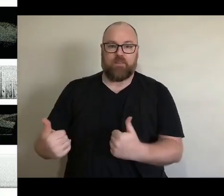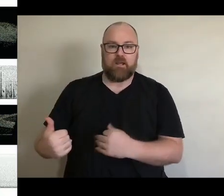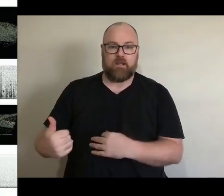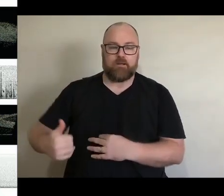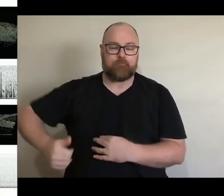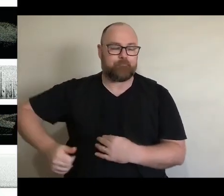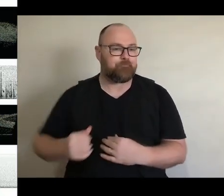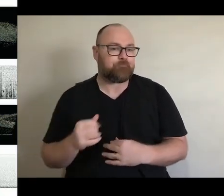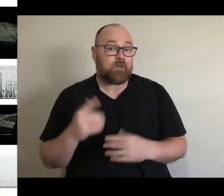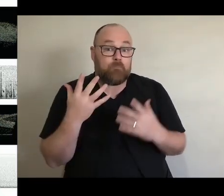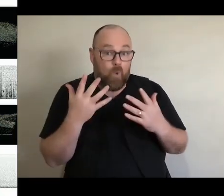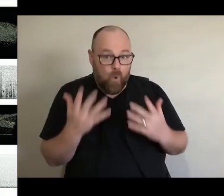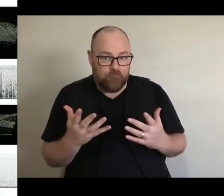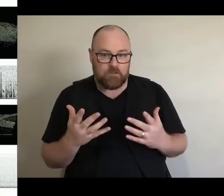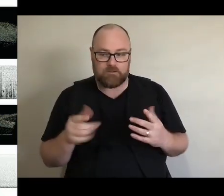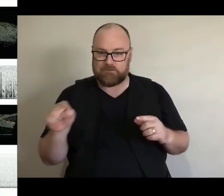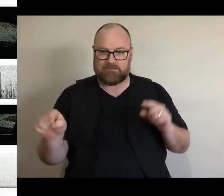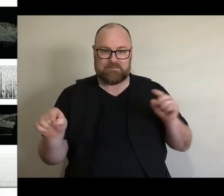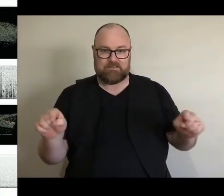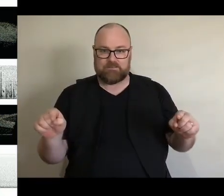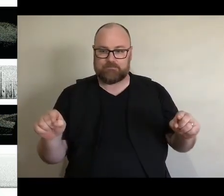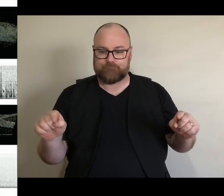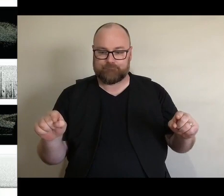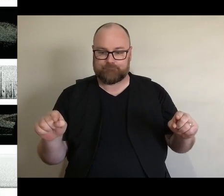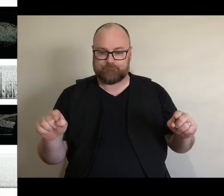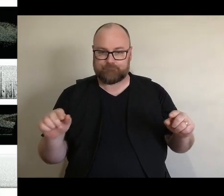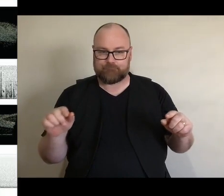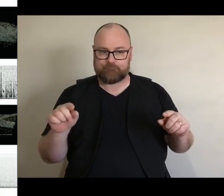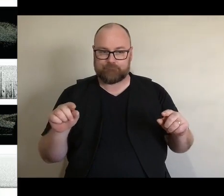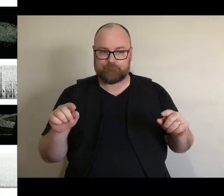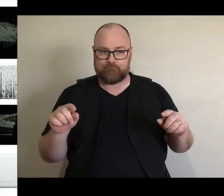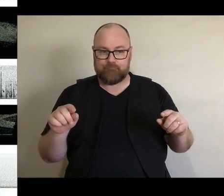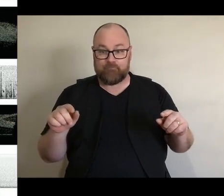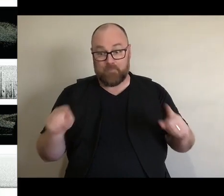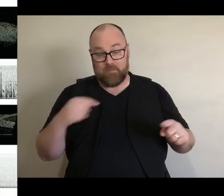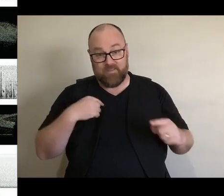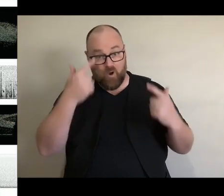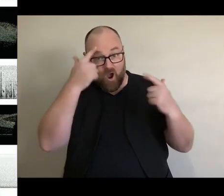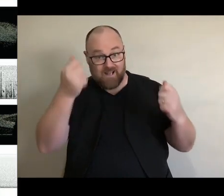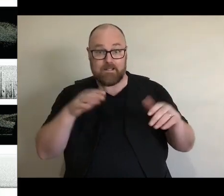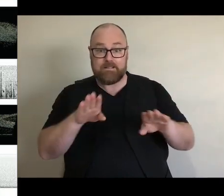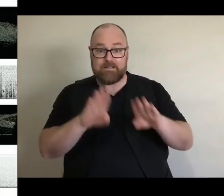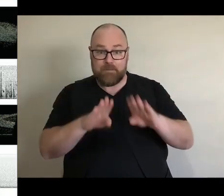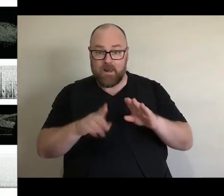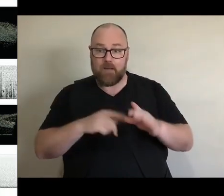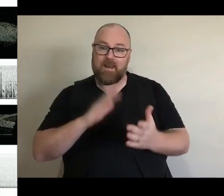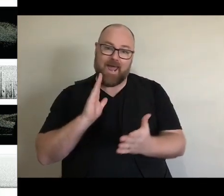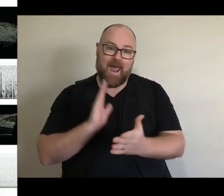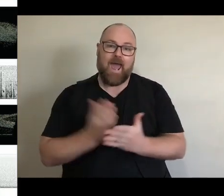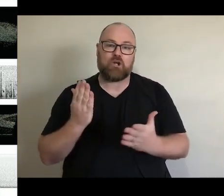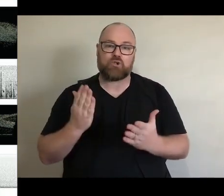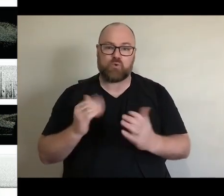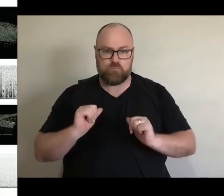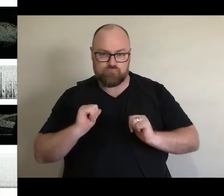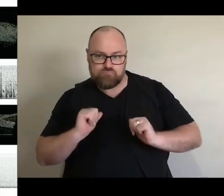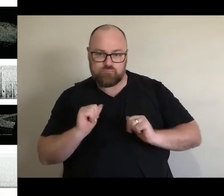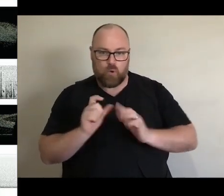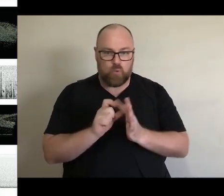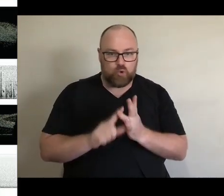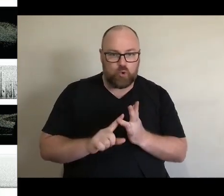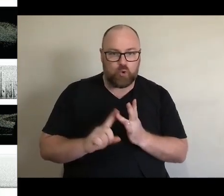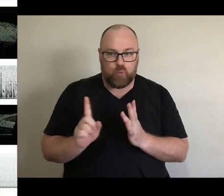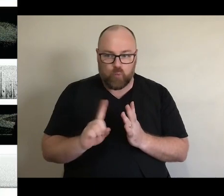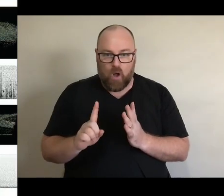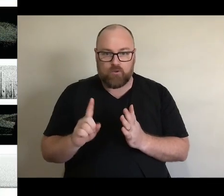ideals, maybe in the symbolic ideas, they're similar, but when it comes down to the practice of what is necessary to make this